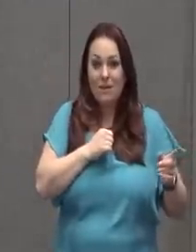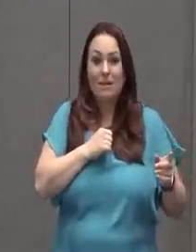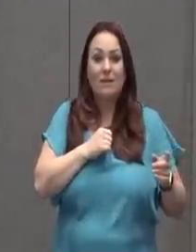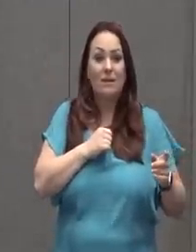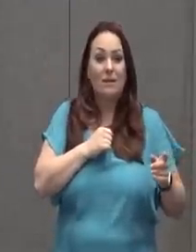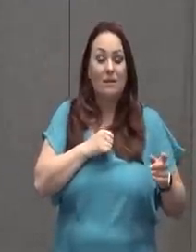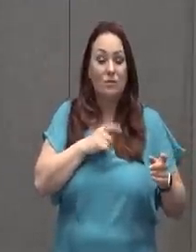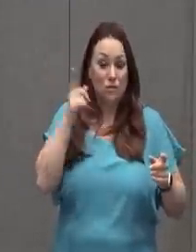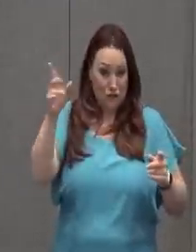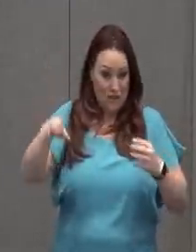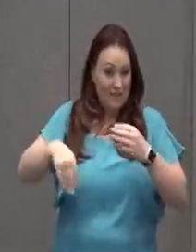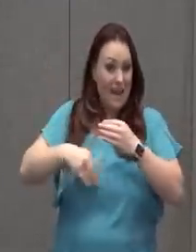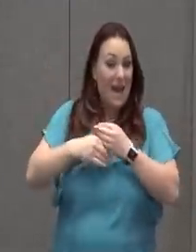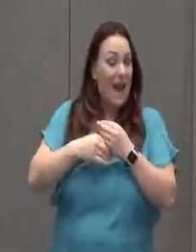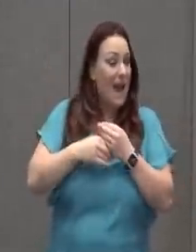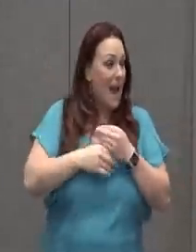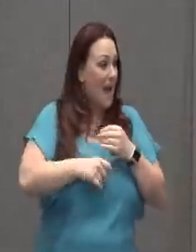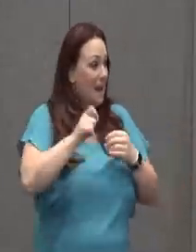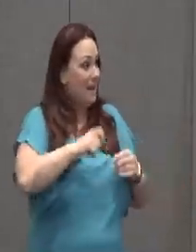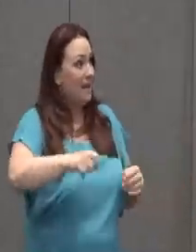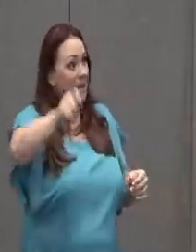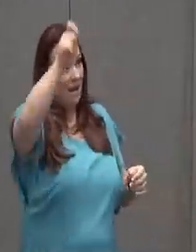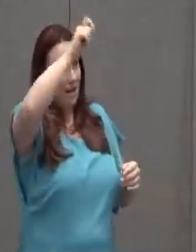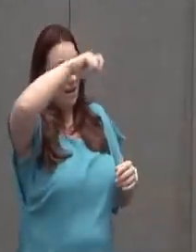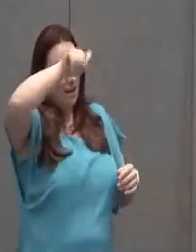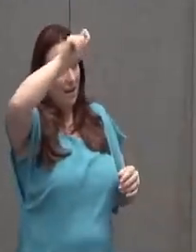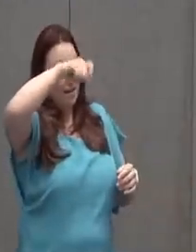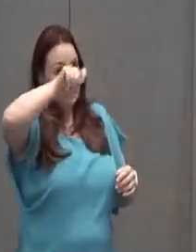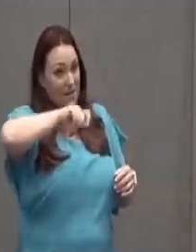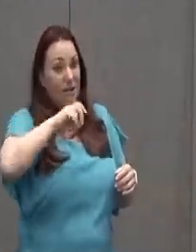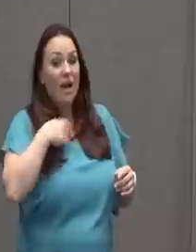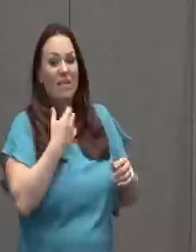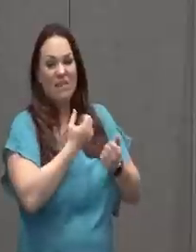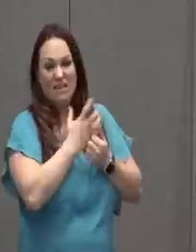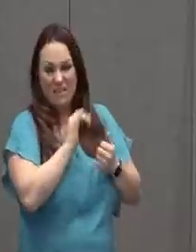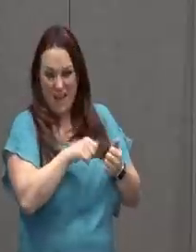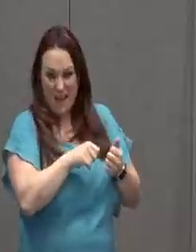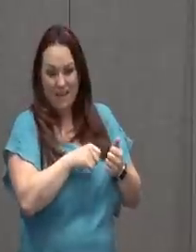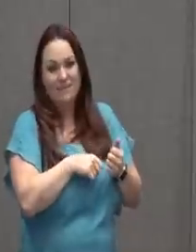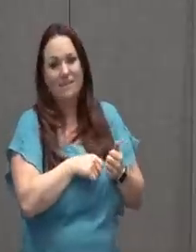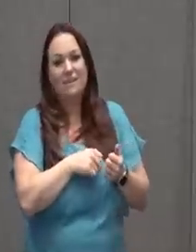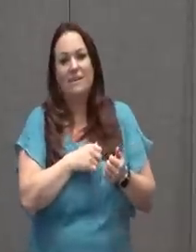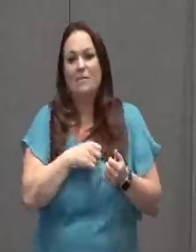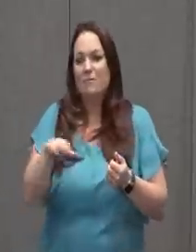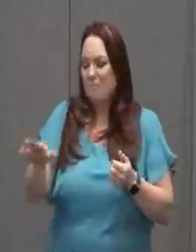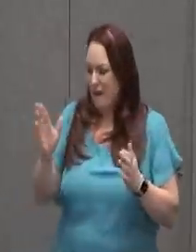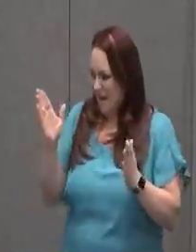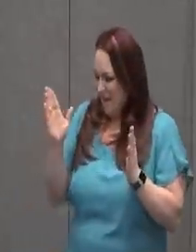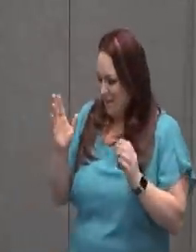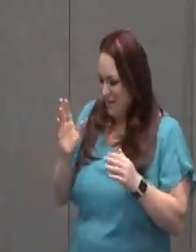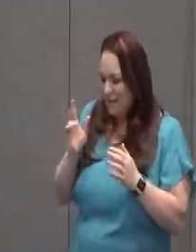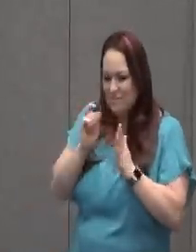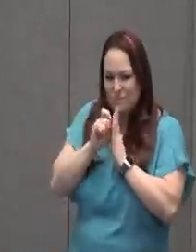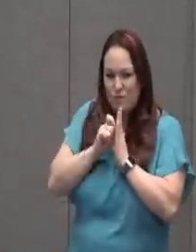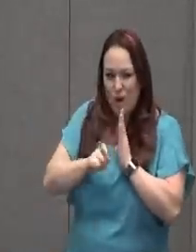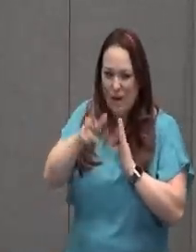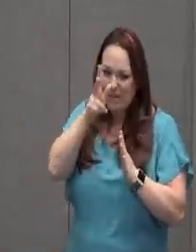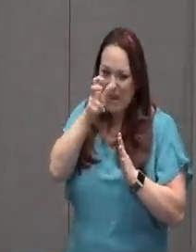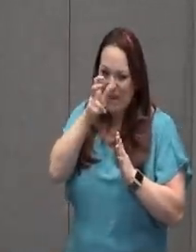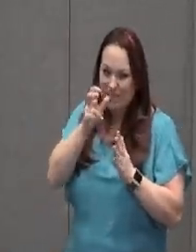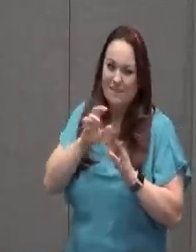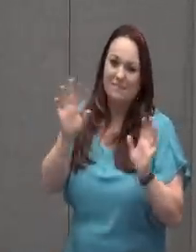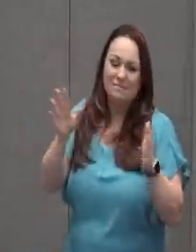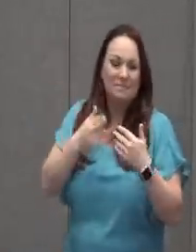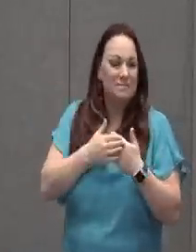a spiral. I love it. I love it. My little ants. So let's jump.